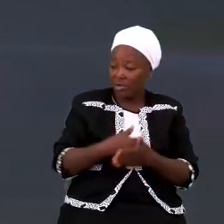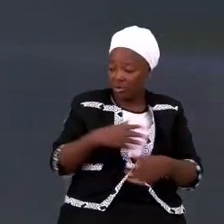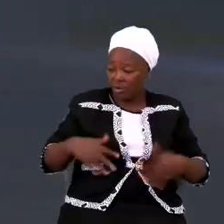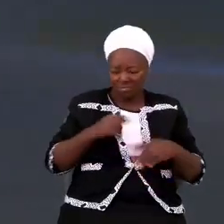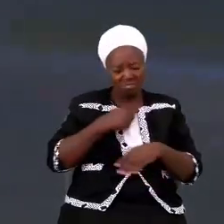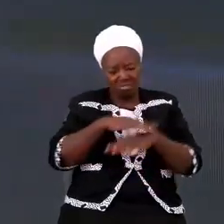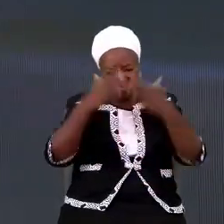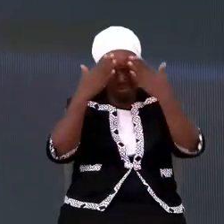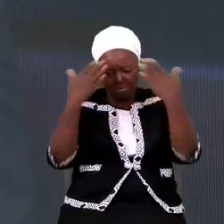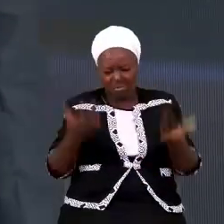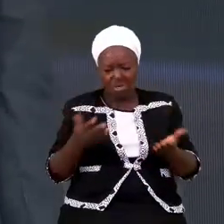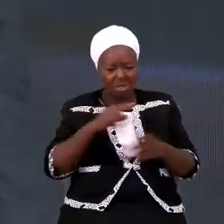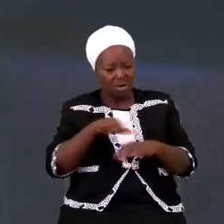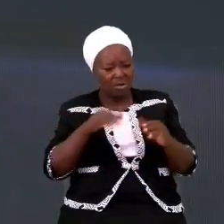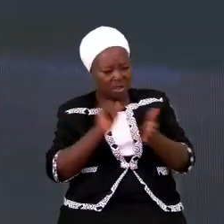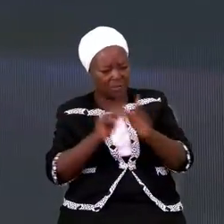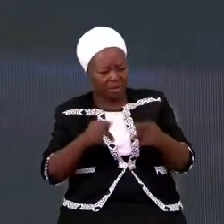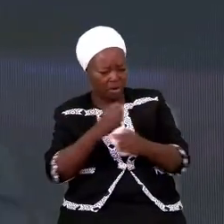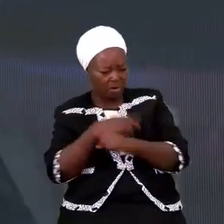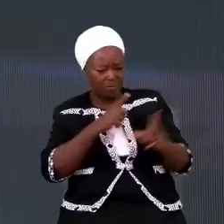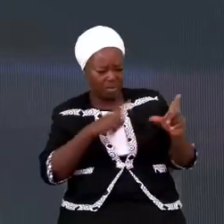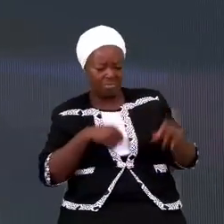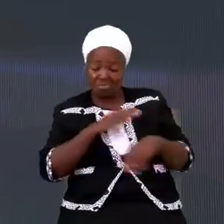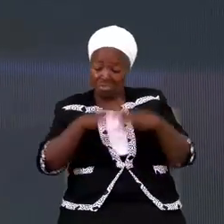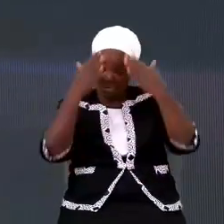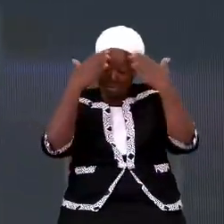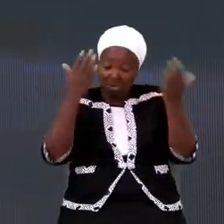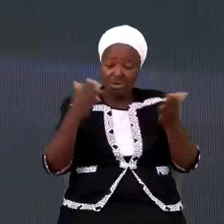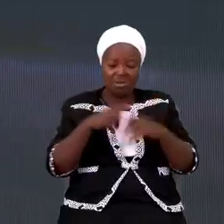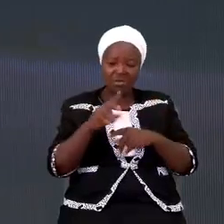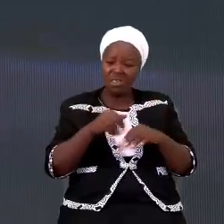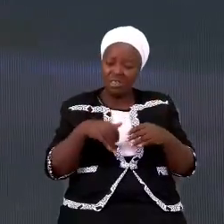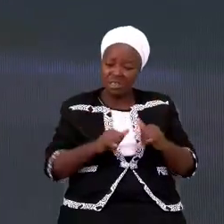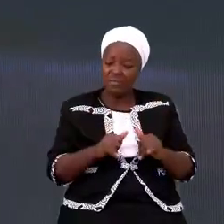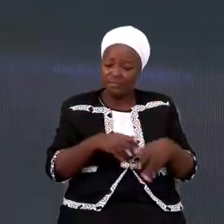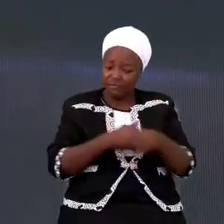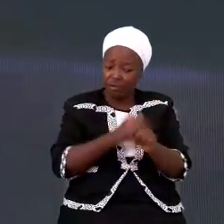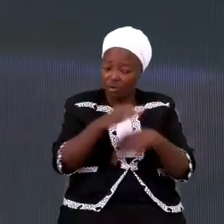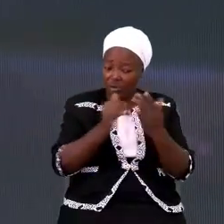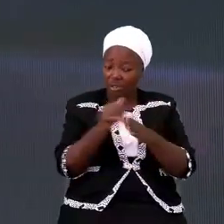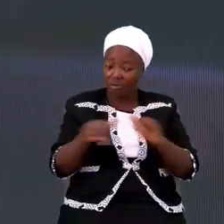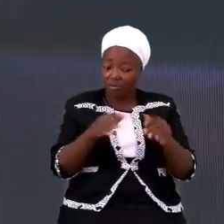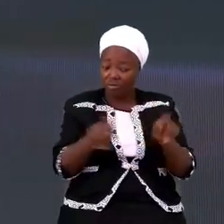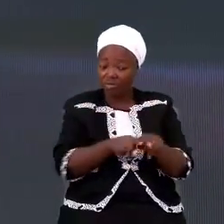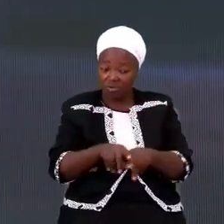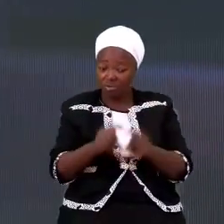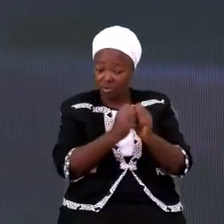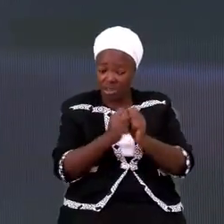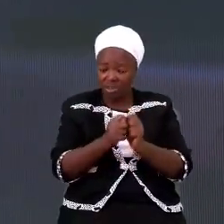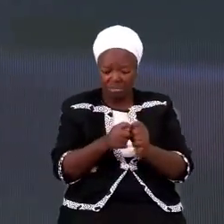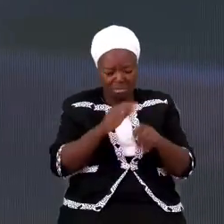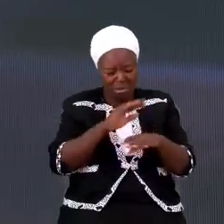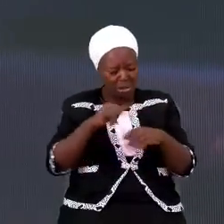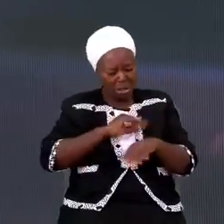can't tell. Has he become a peculiar Christian? We can't tell. Has he become born again? Born again?